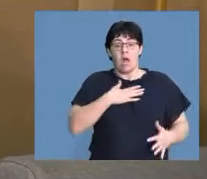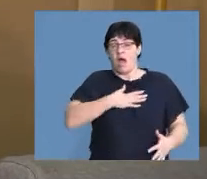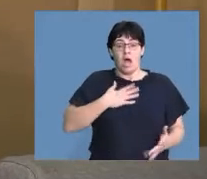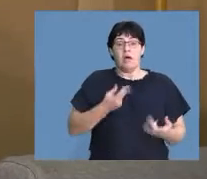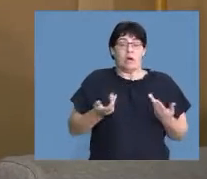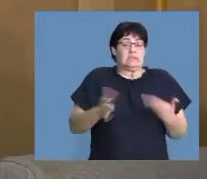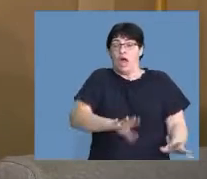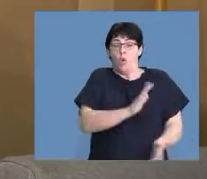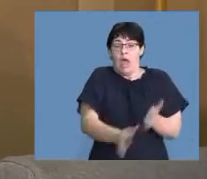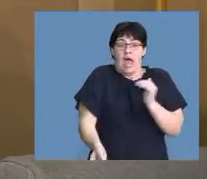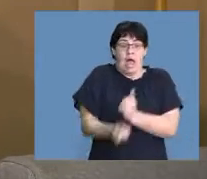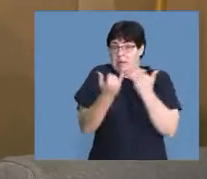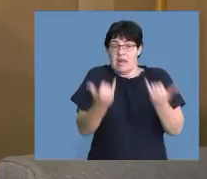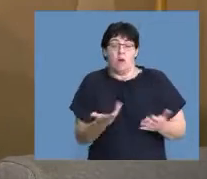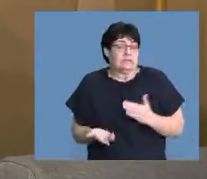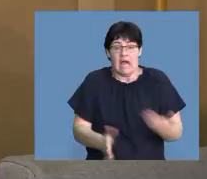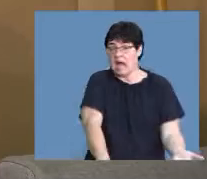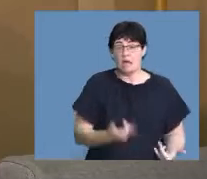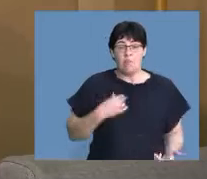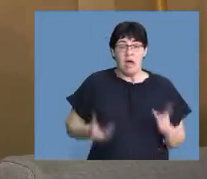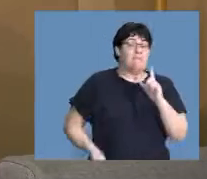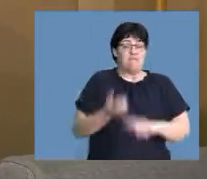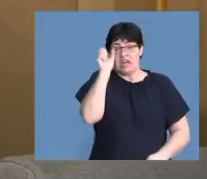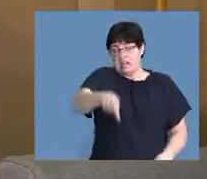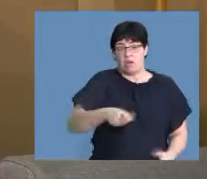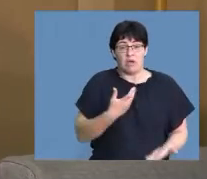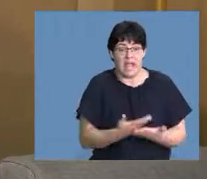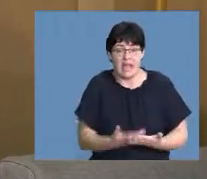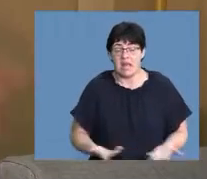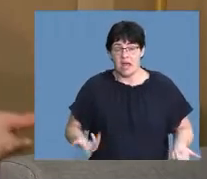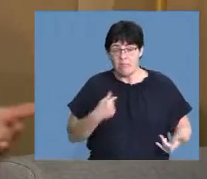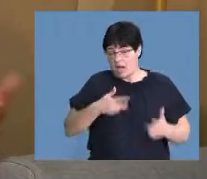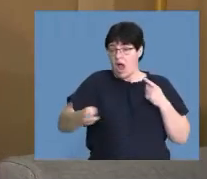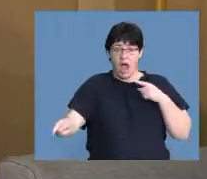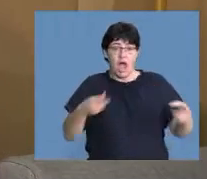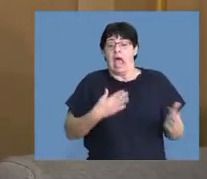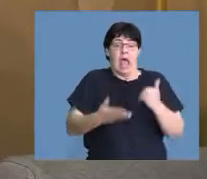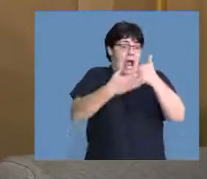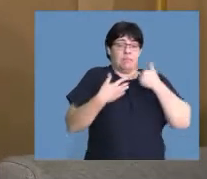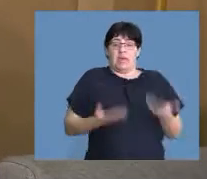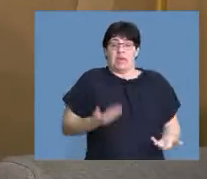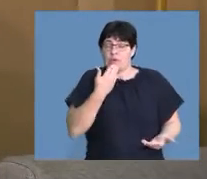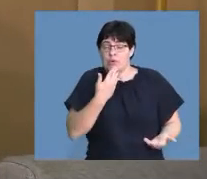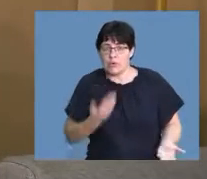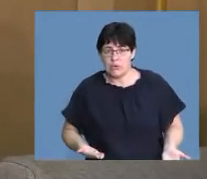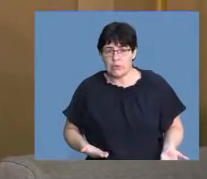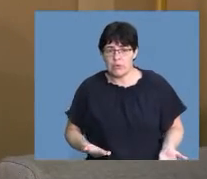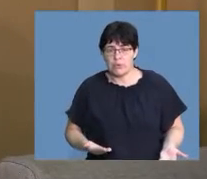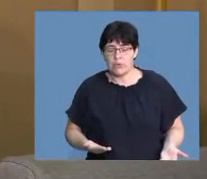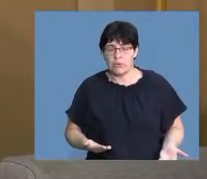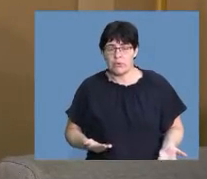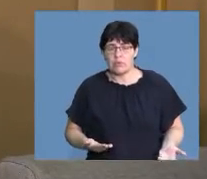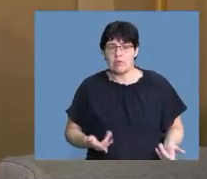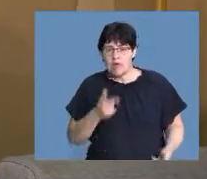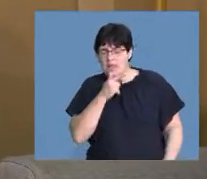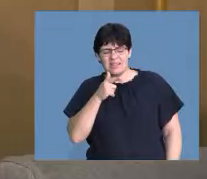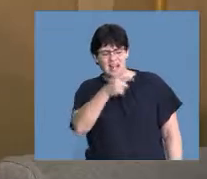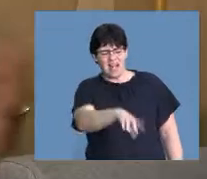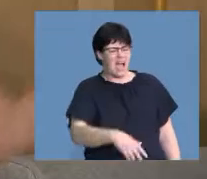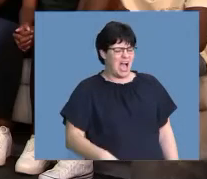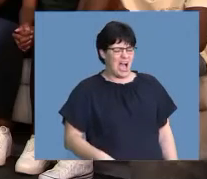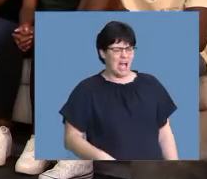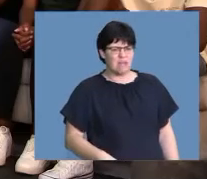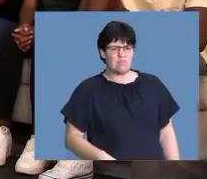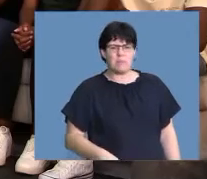happens if I die now? Will anybody find me? Is there anybody around who can help me? Don't go telling a person having a panic attack,